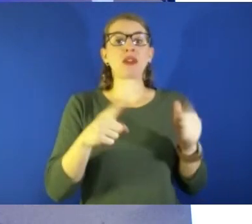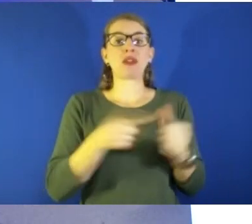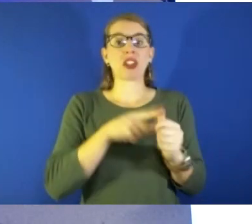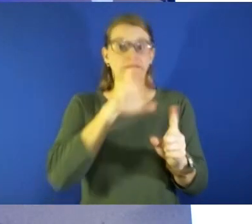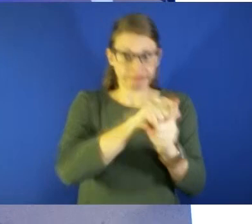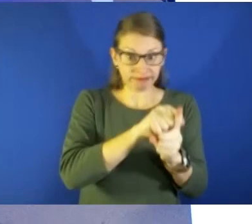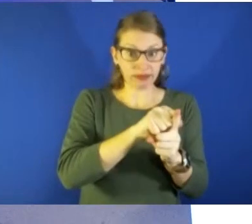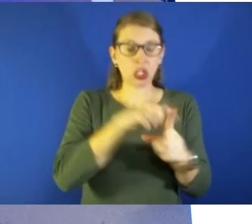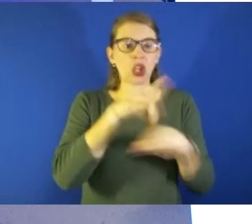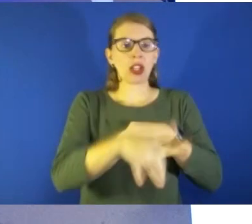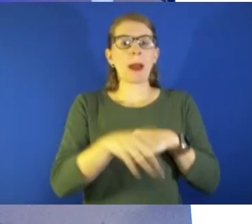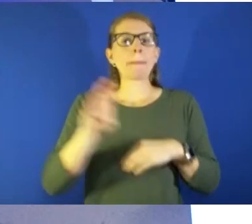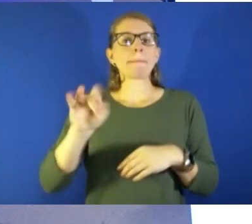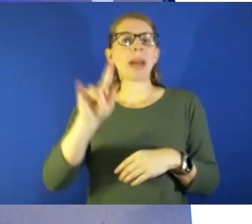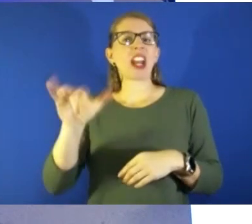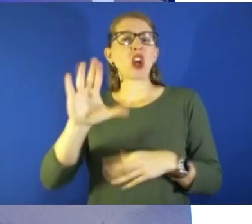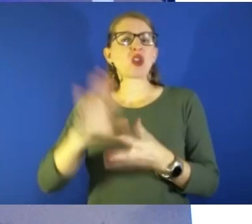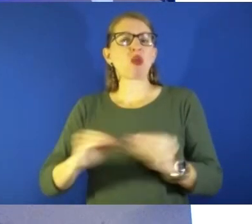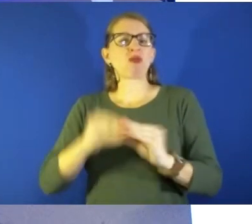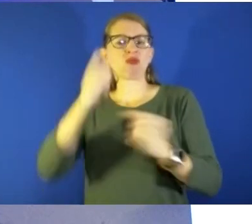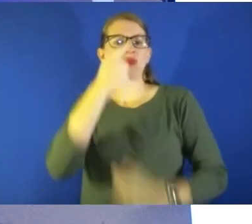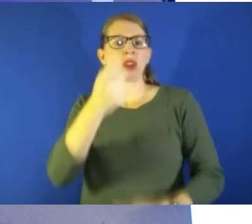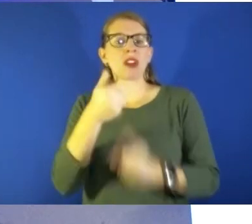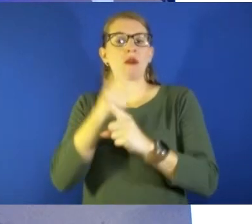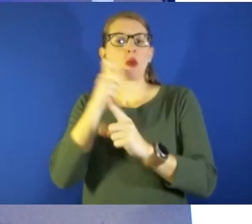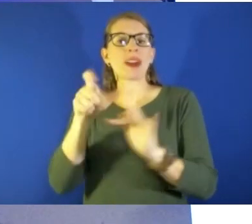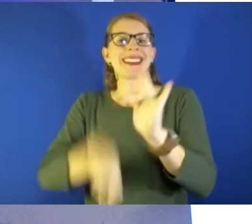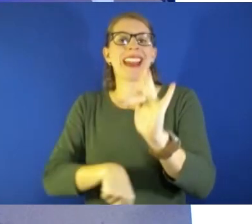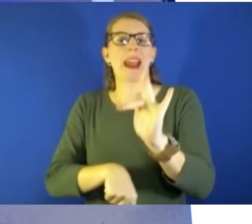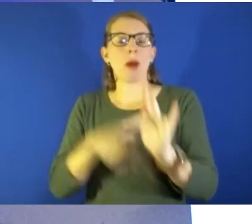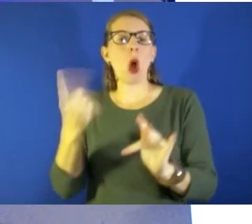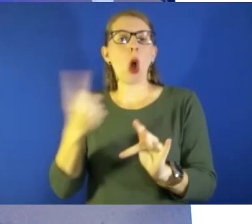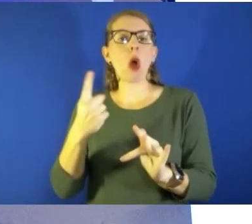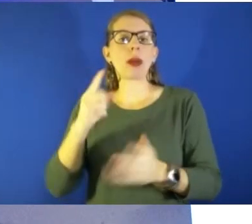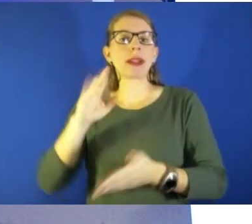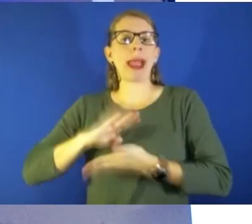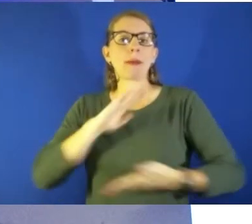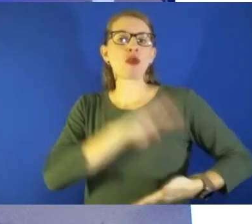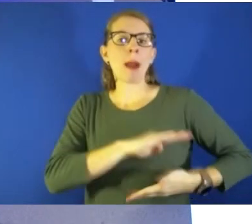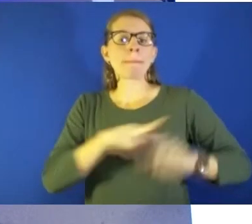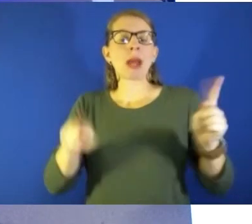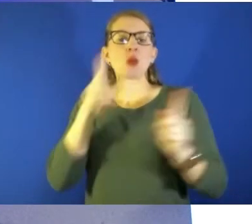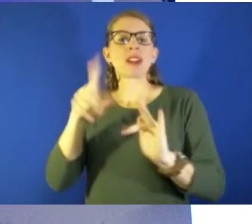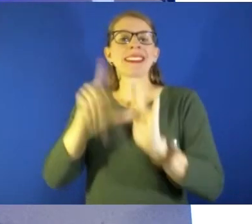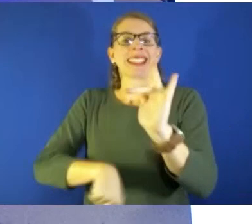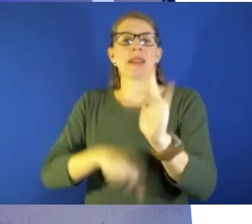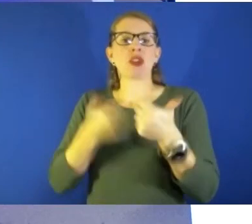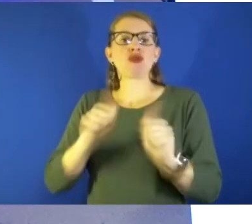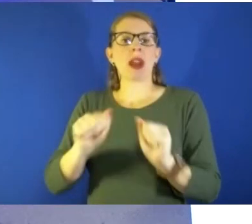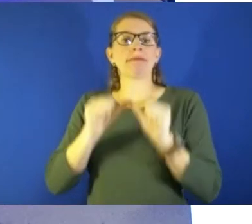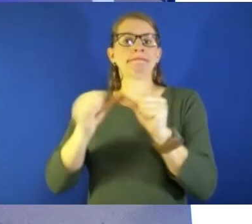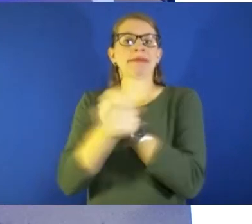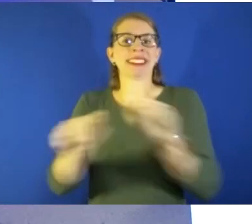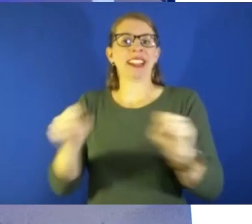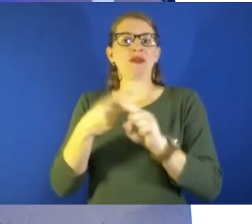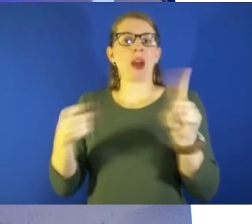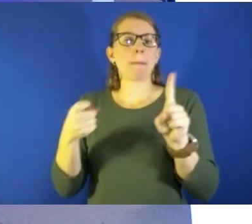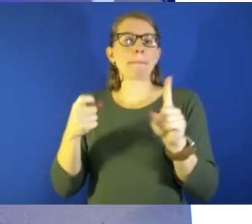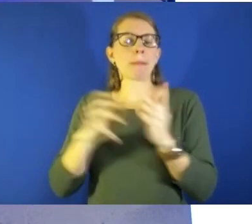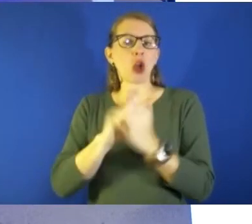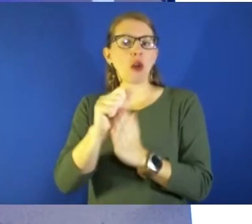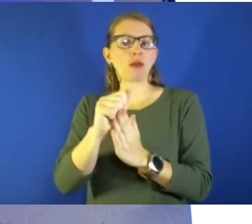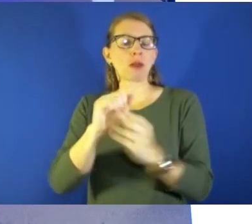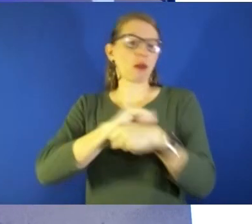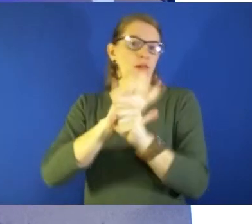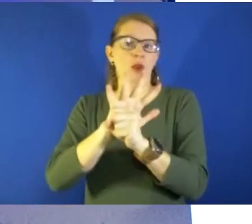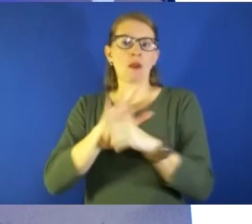is interesting because she was actually going to skip she always did her mammograms, but was going to skip to try to stay safe from COVID. And our doctors have said so